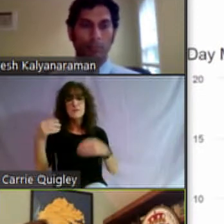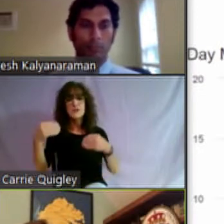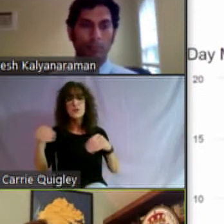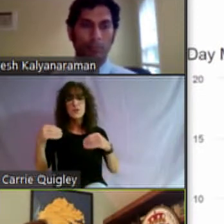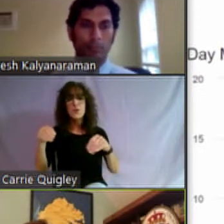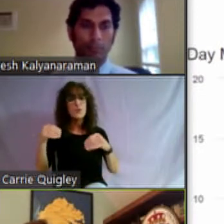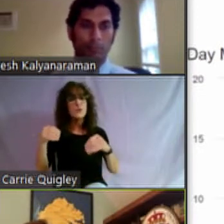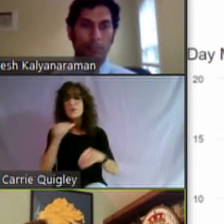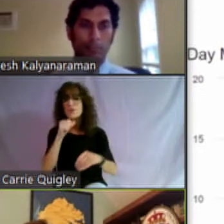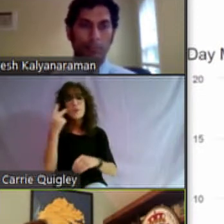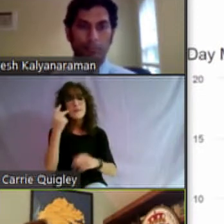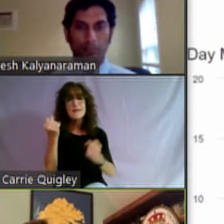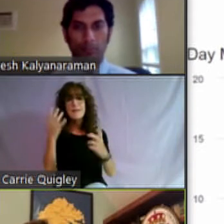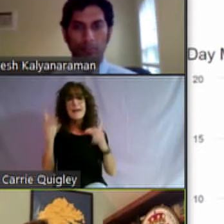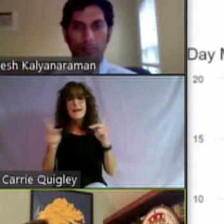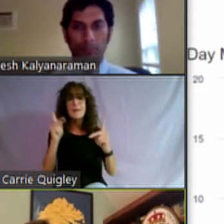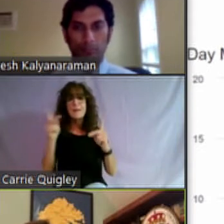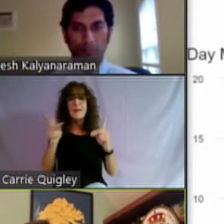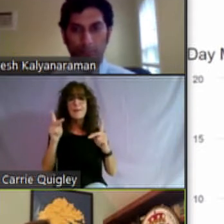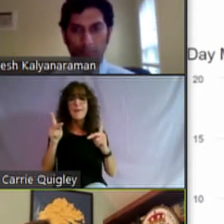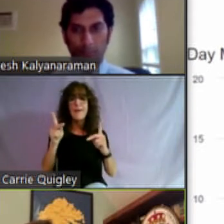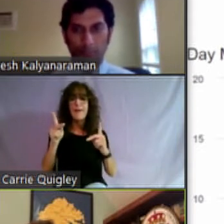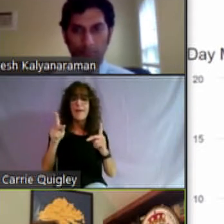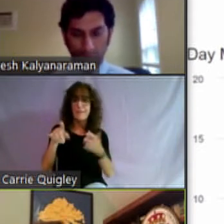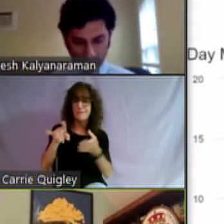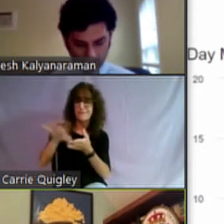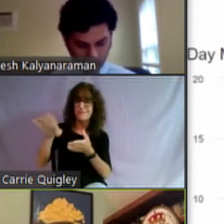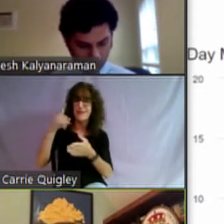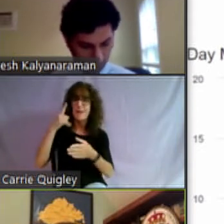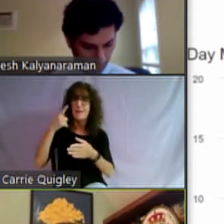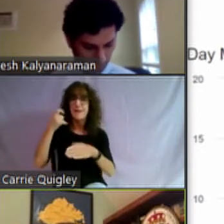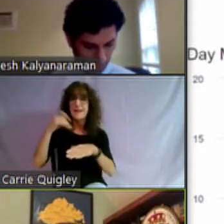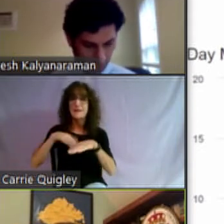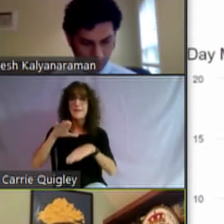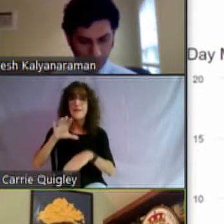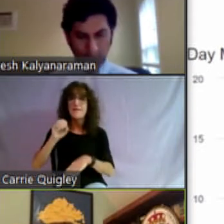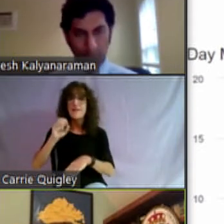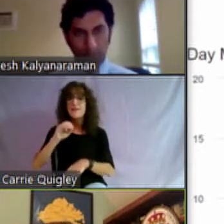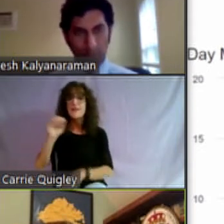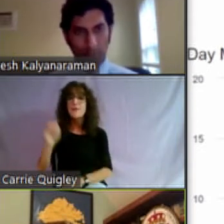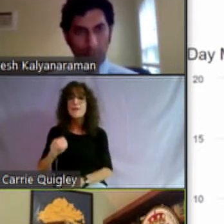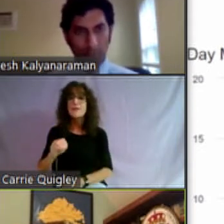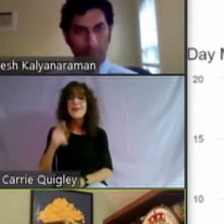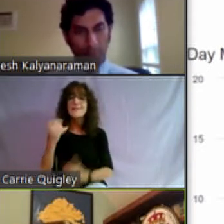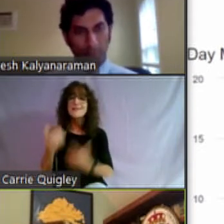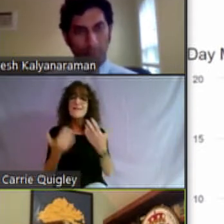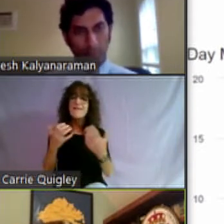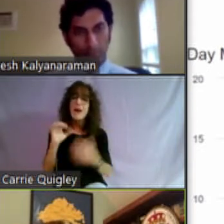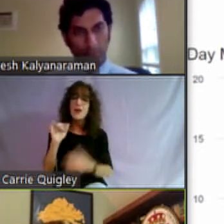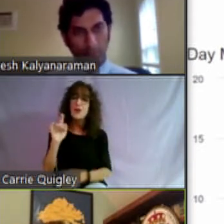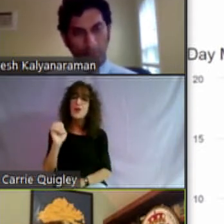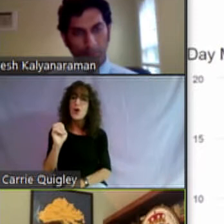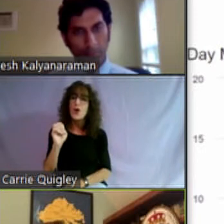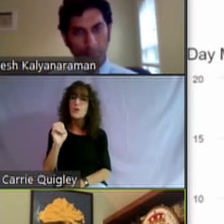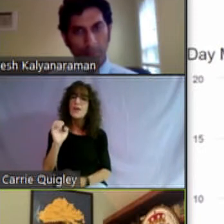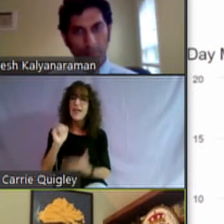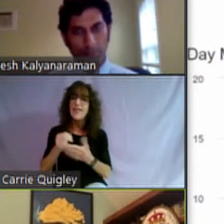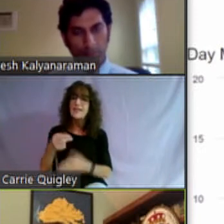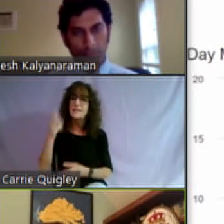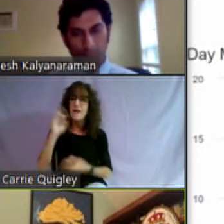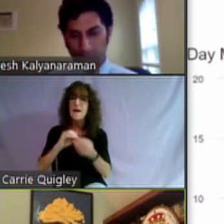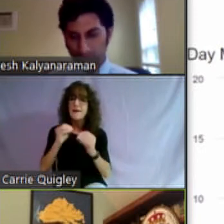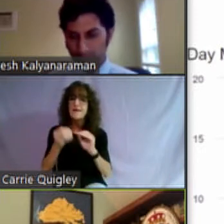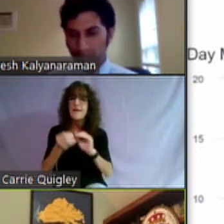don't see a lot of people being turned away because they're above 50% capacity, because it's the fire code capacity, and that's a very high